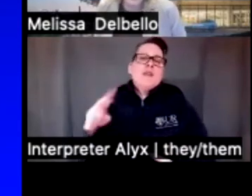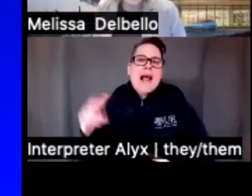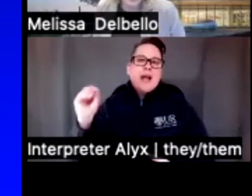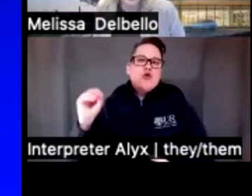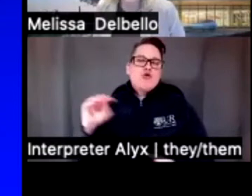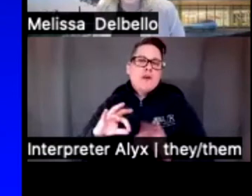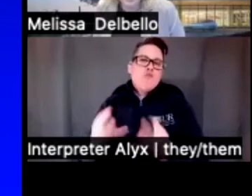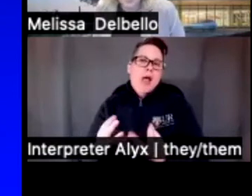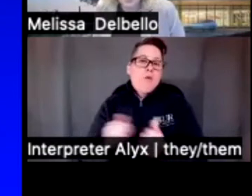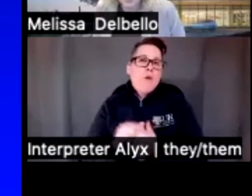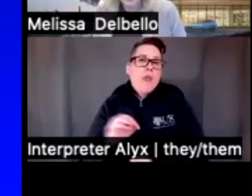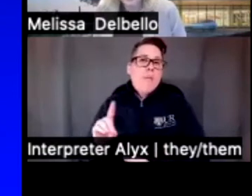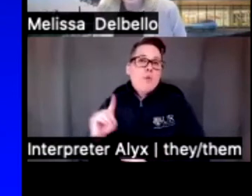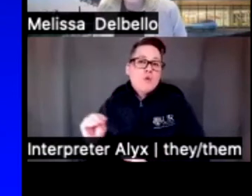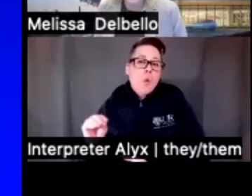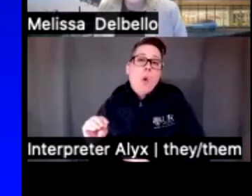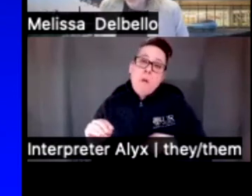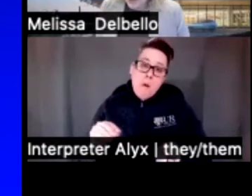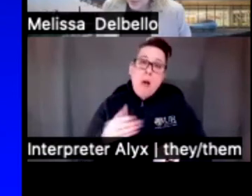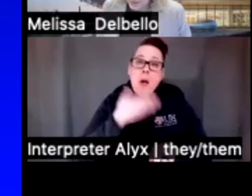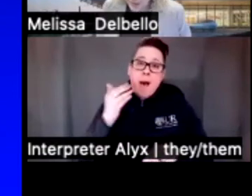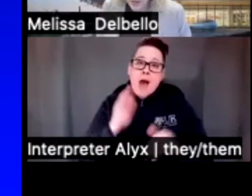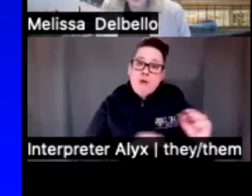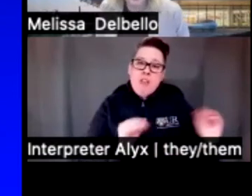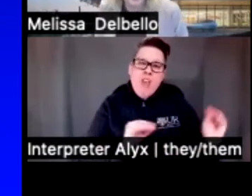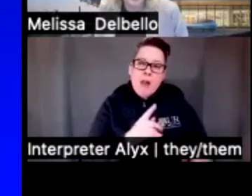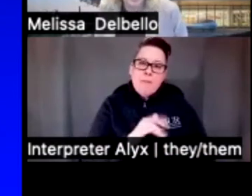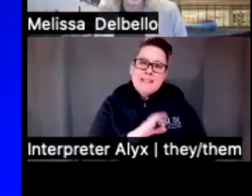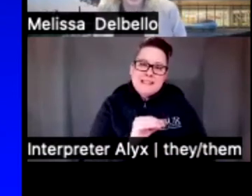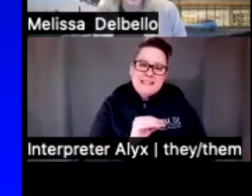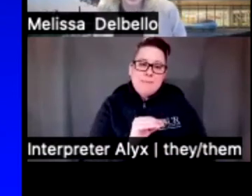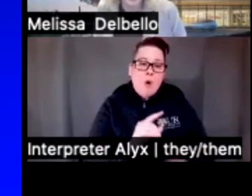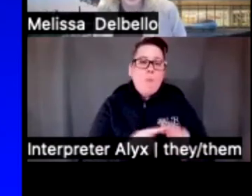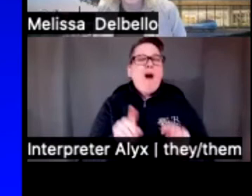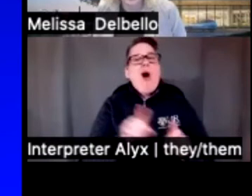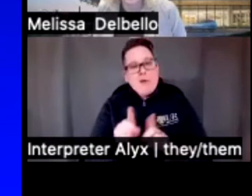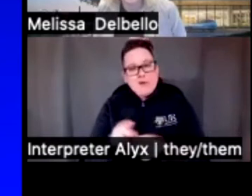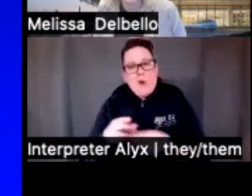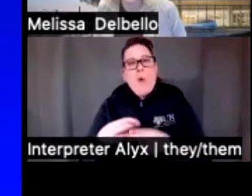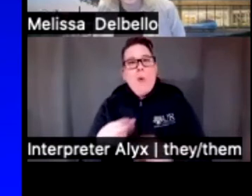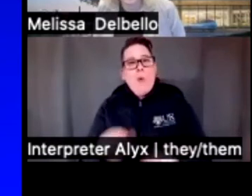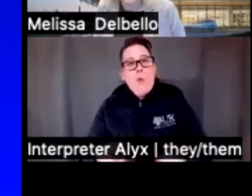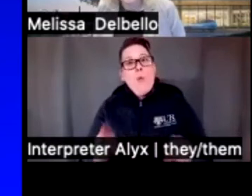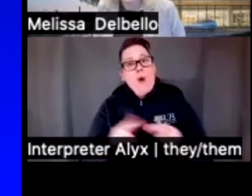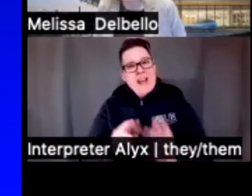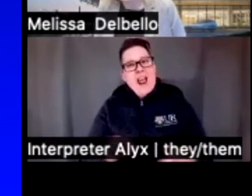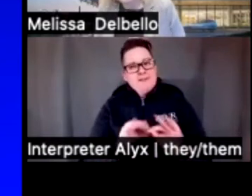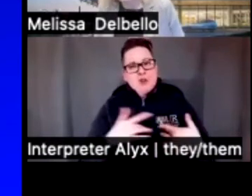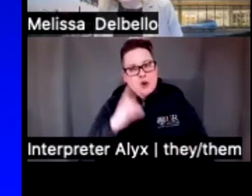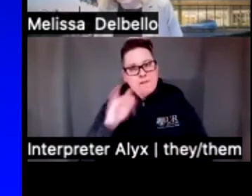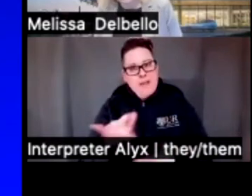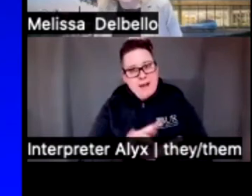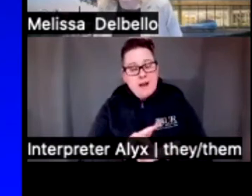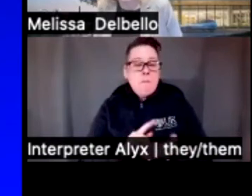more effective than placebo. In this population, weight gain was also a significant concern, but